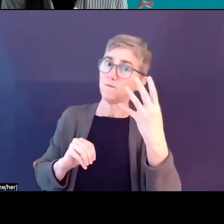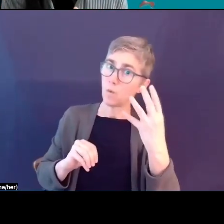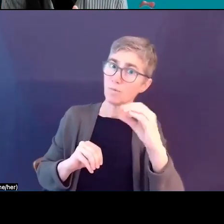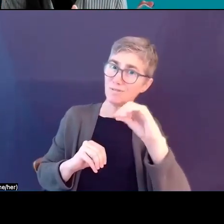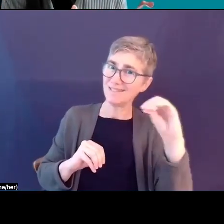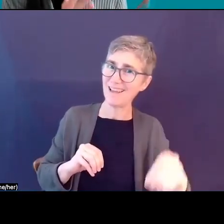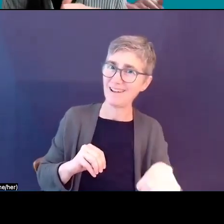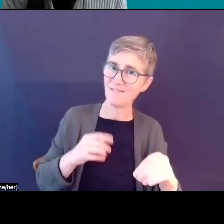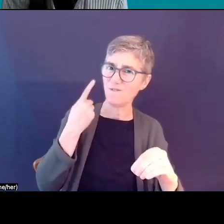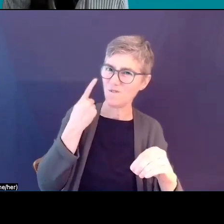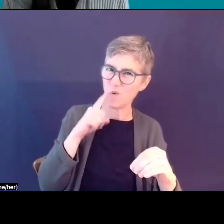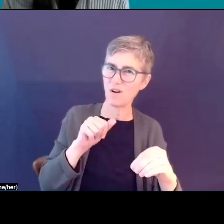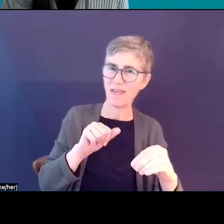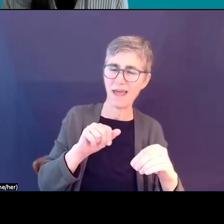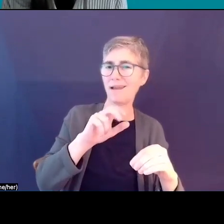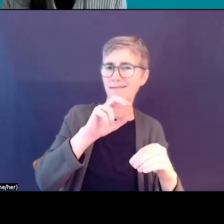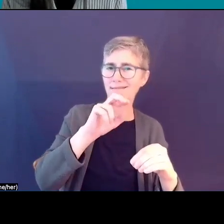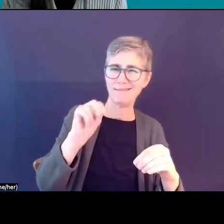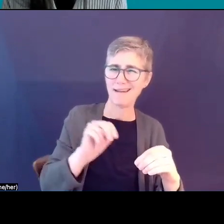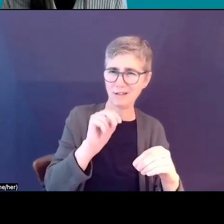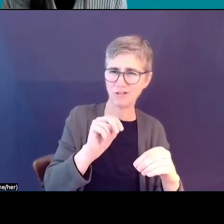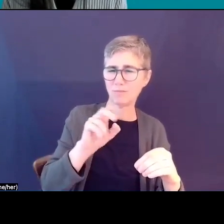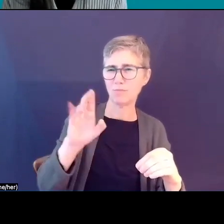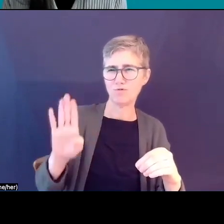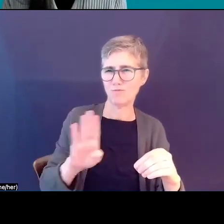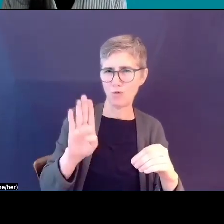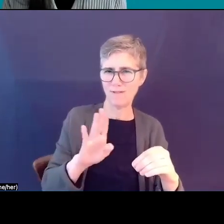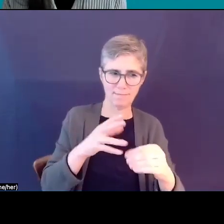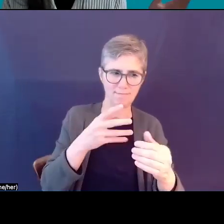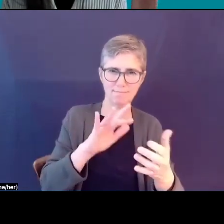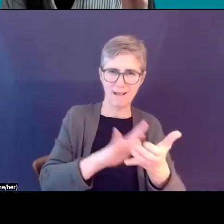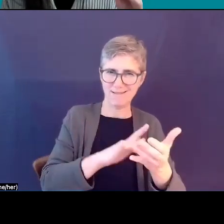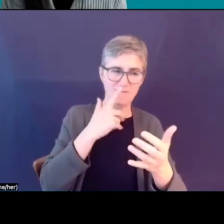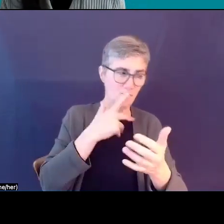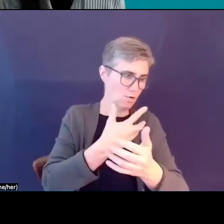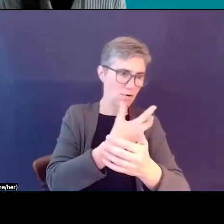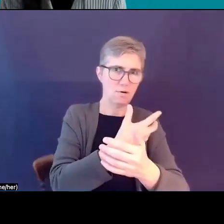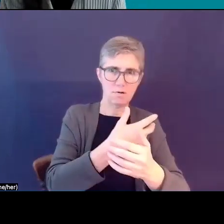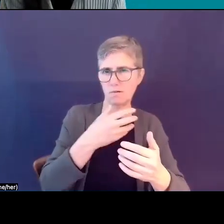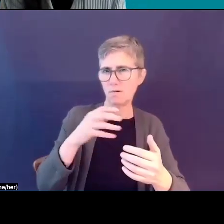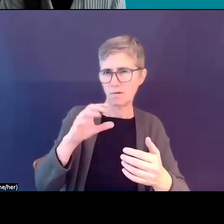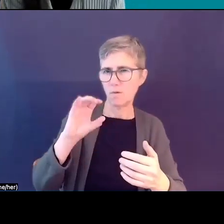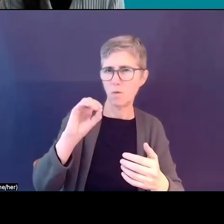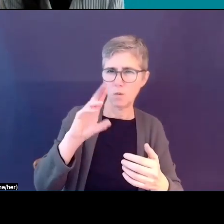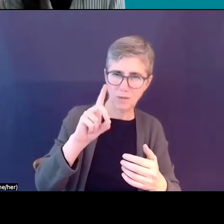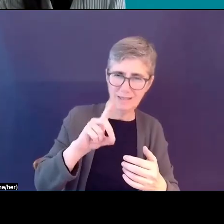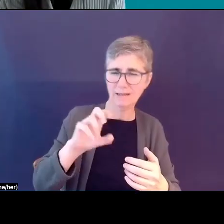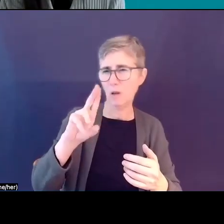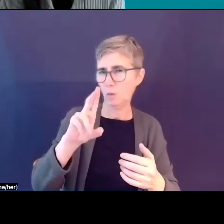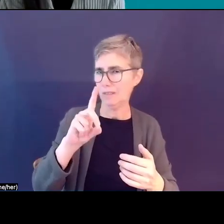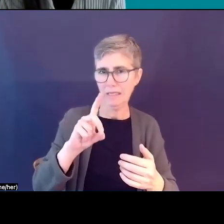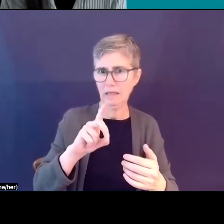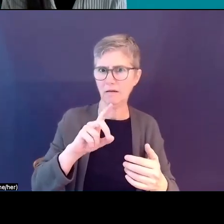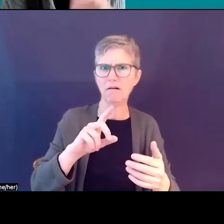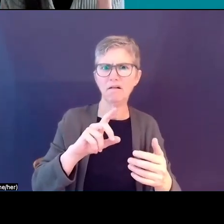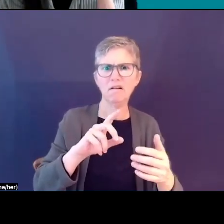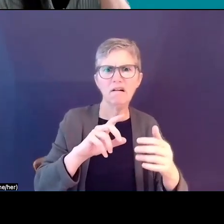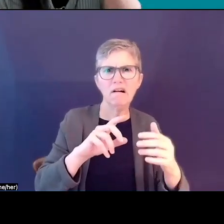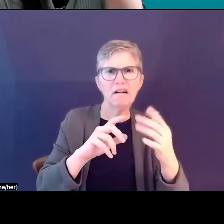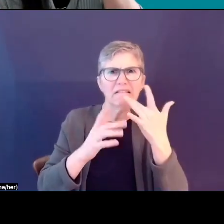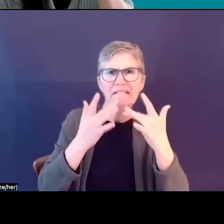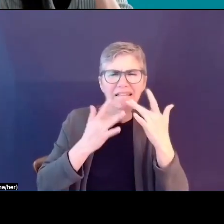for long-acting naltrexone, even lower for buprenorphine. And how does that look like in Massachusetts? Next